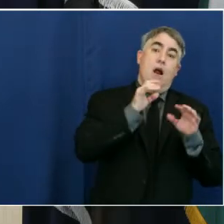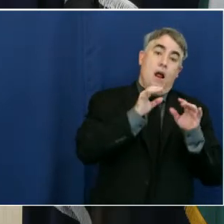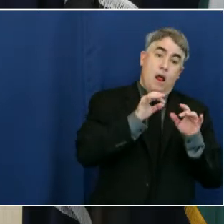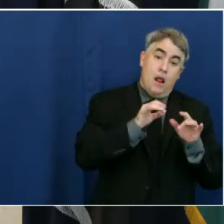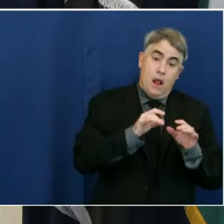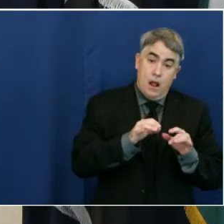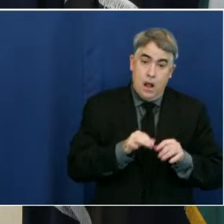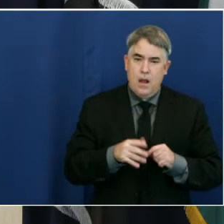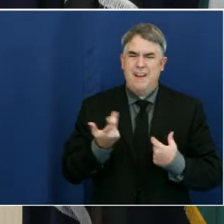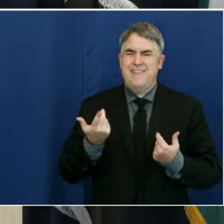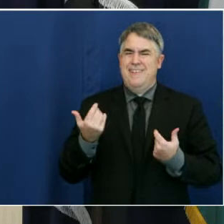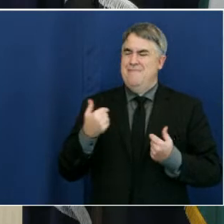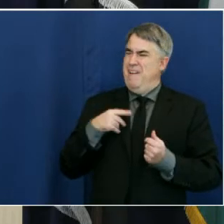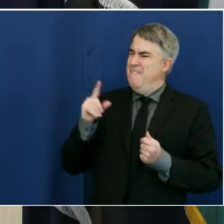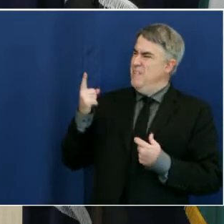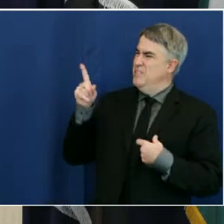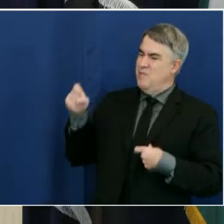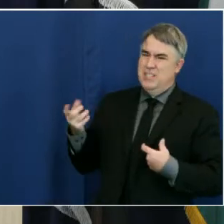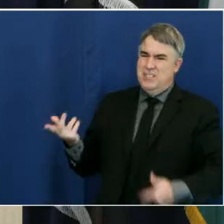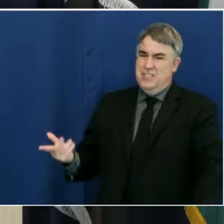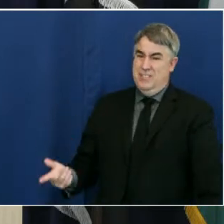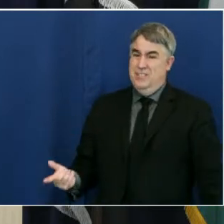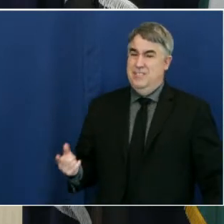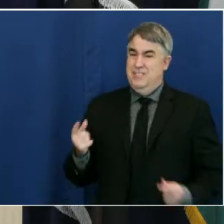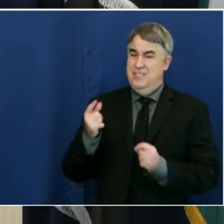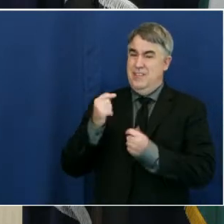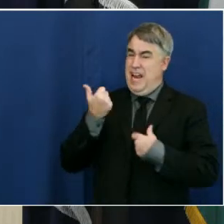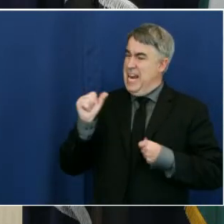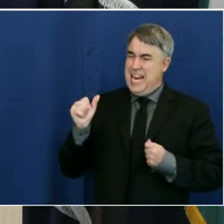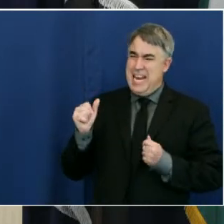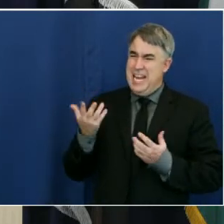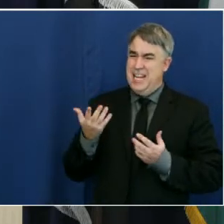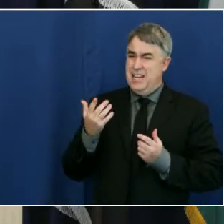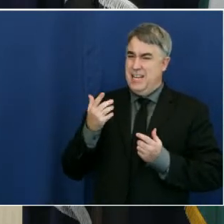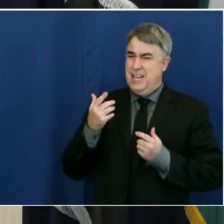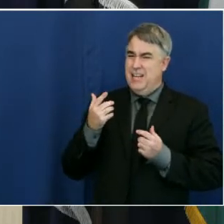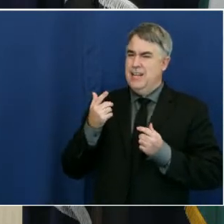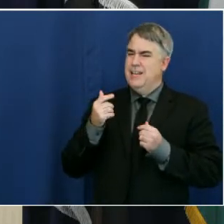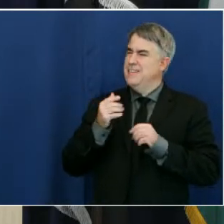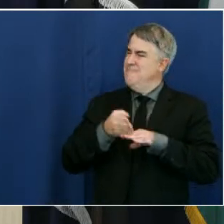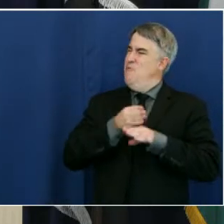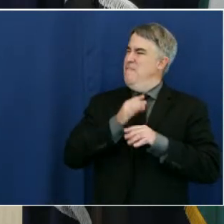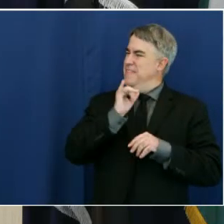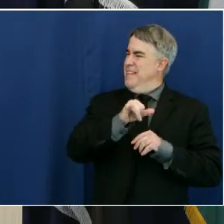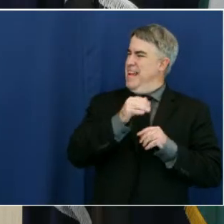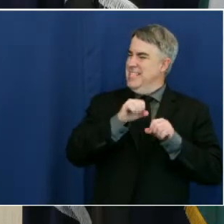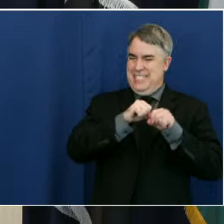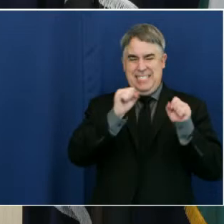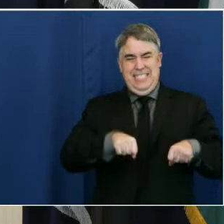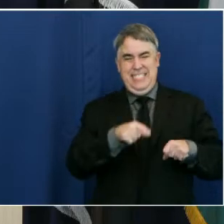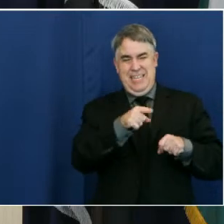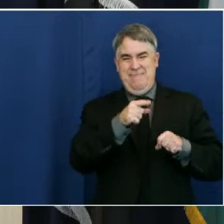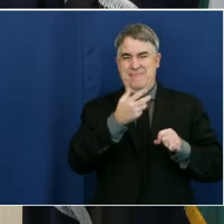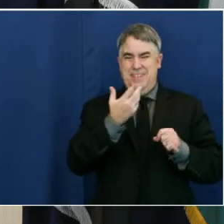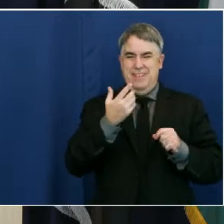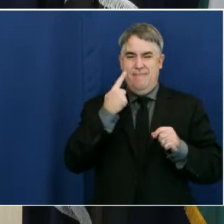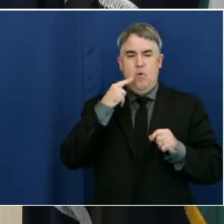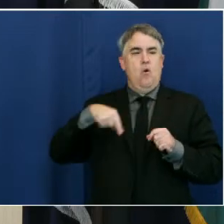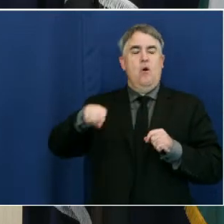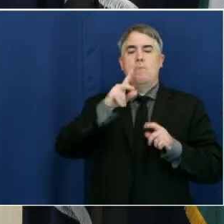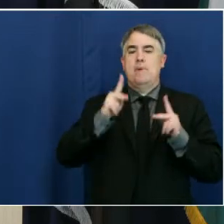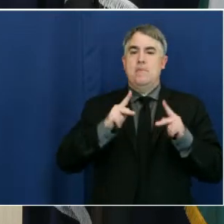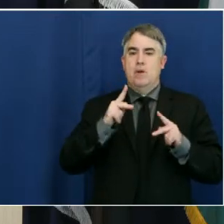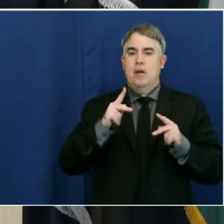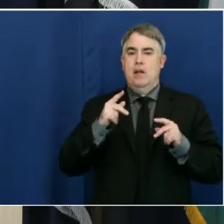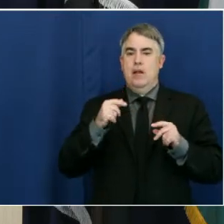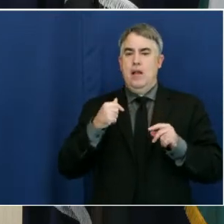first question to you is there any effort to improve that experience for people? And then I do have a follow-up.